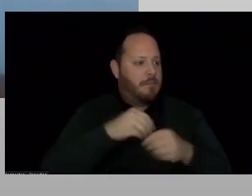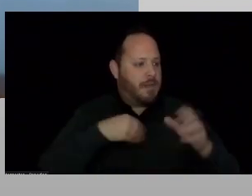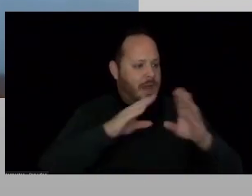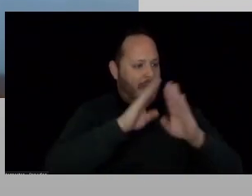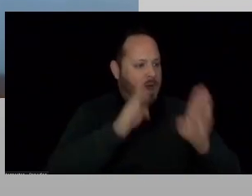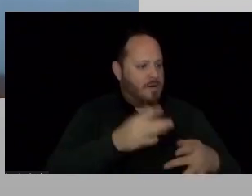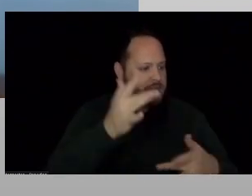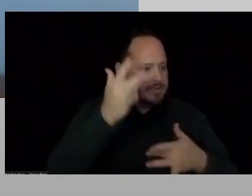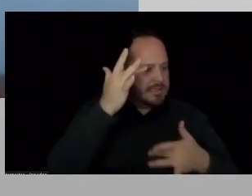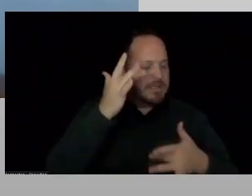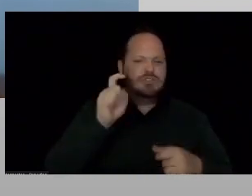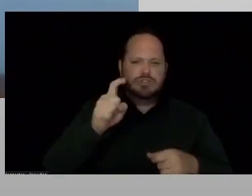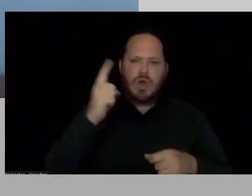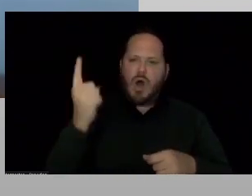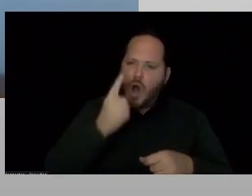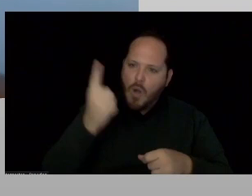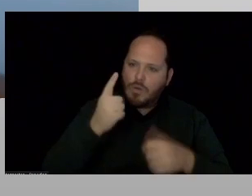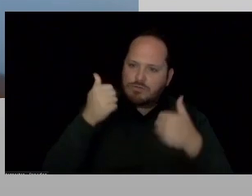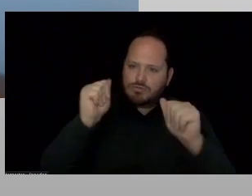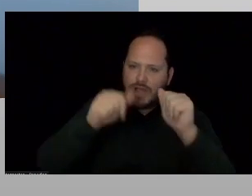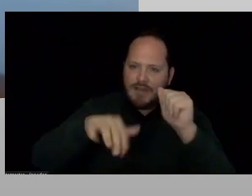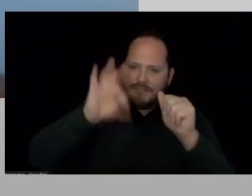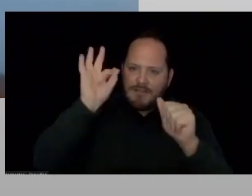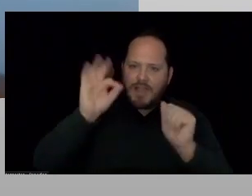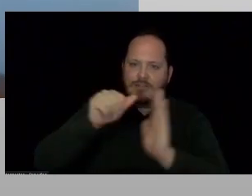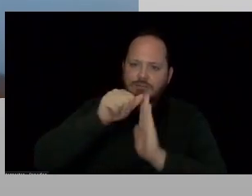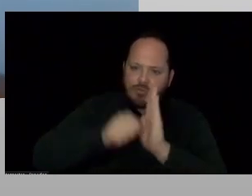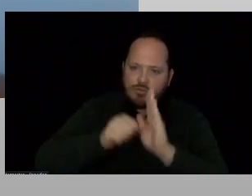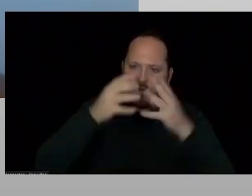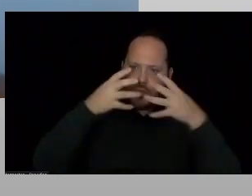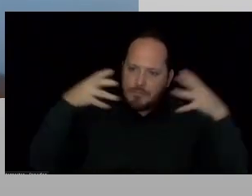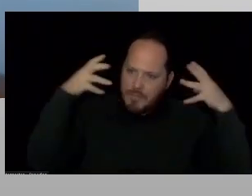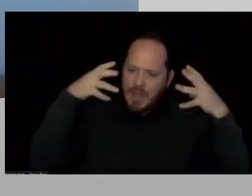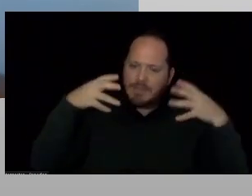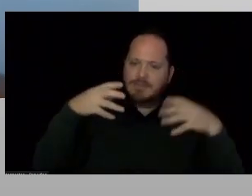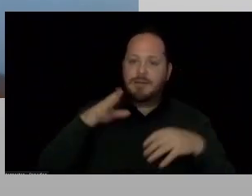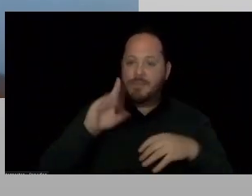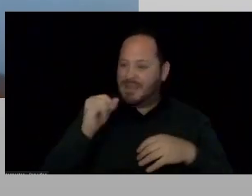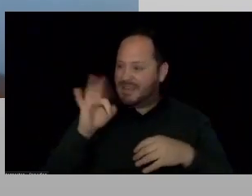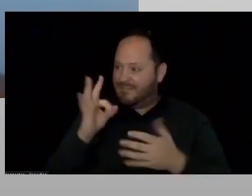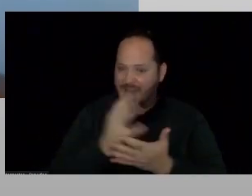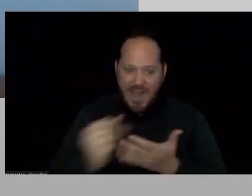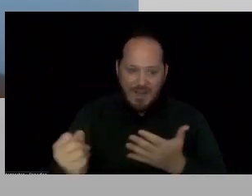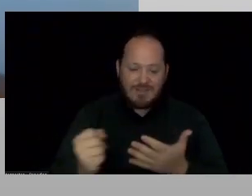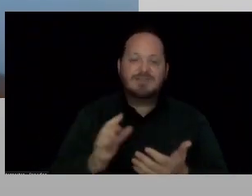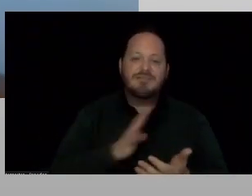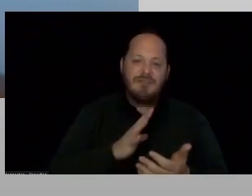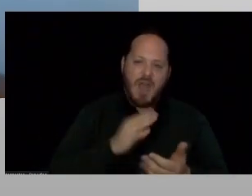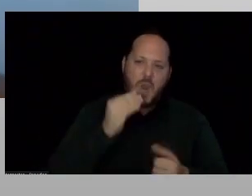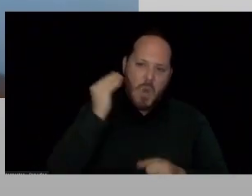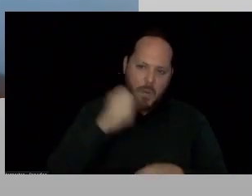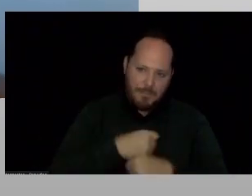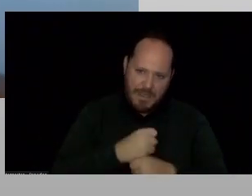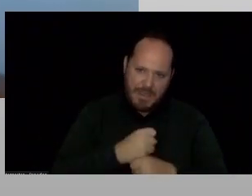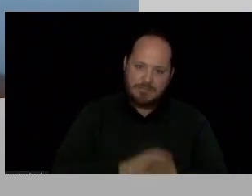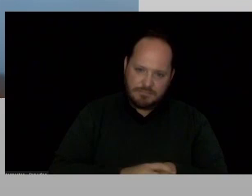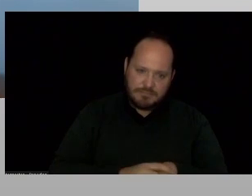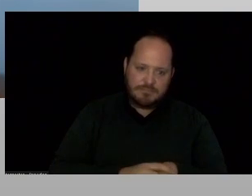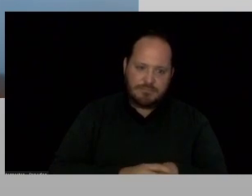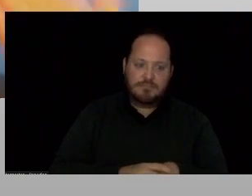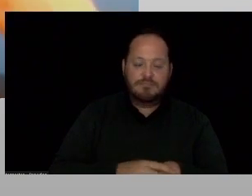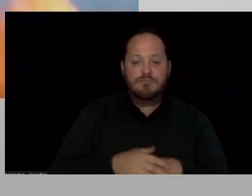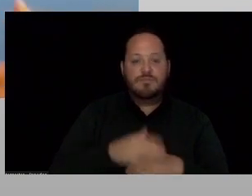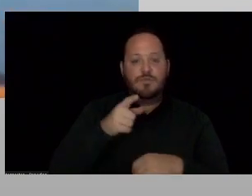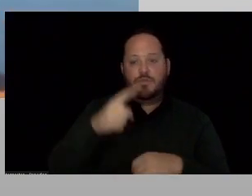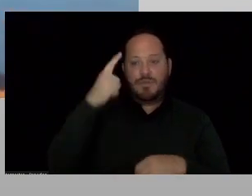use a do-it-yourself mask, know about the key elements above and don't just choose the first design you find. While any